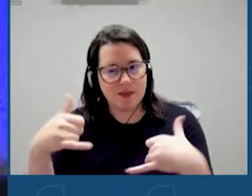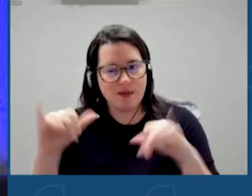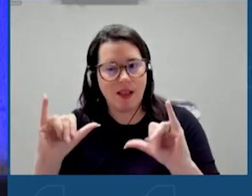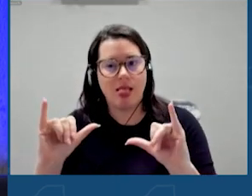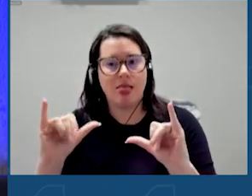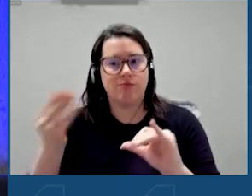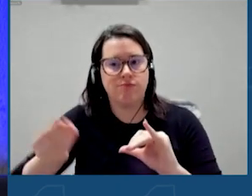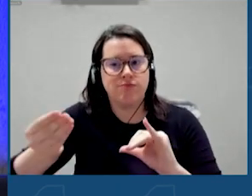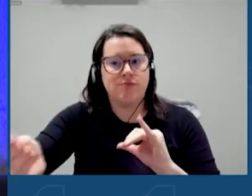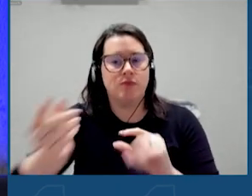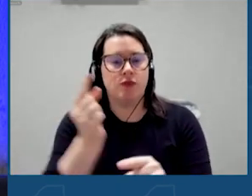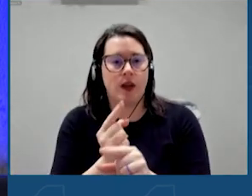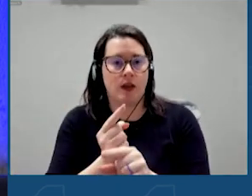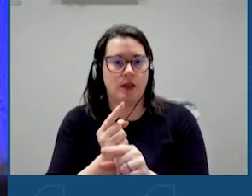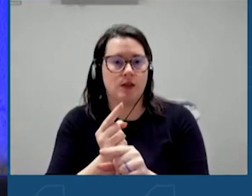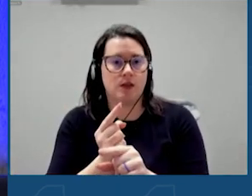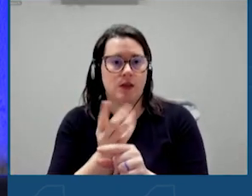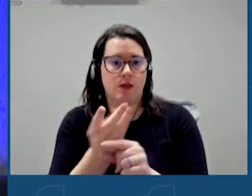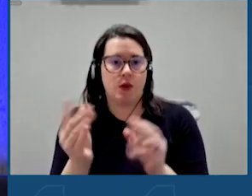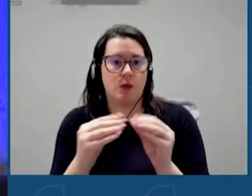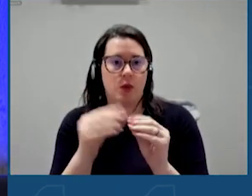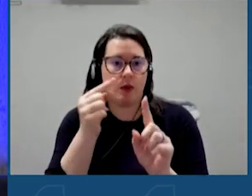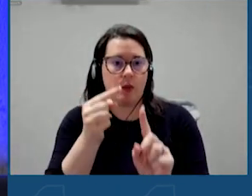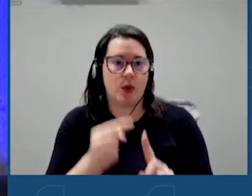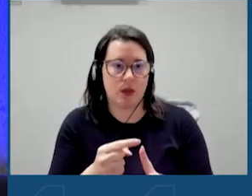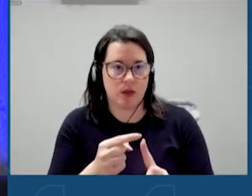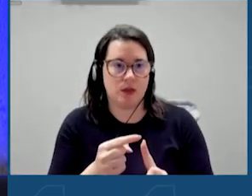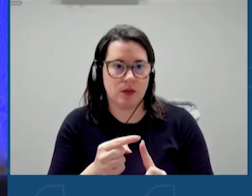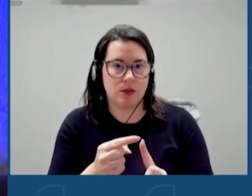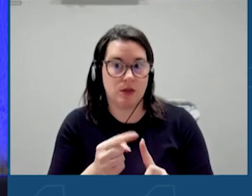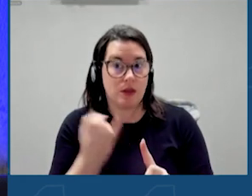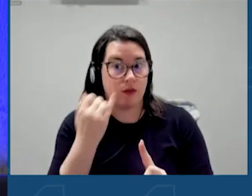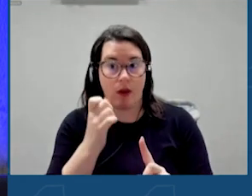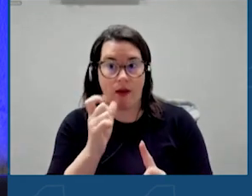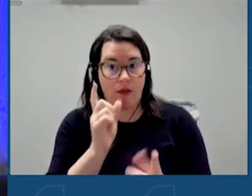again, I'll just make a couple more points in case you haven't gotten the picture.